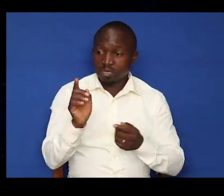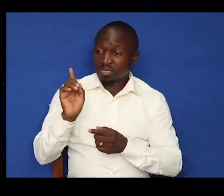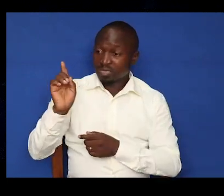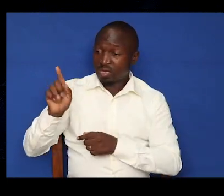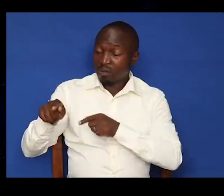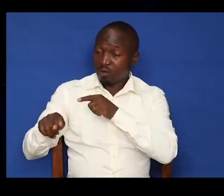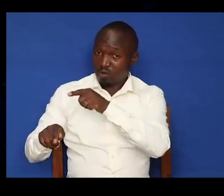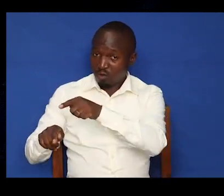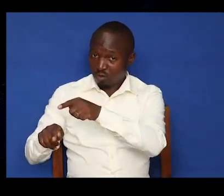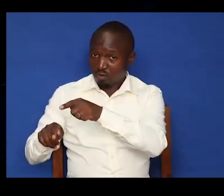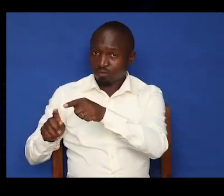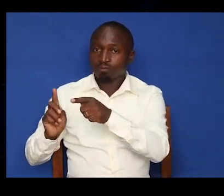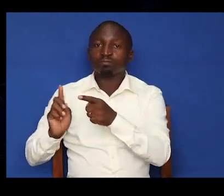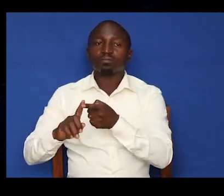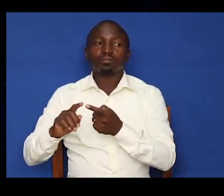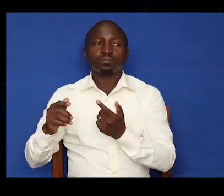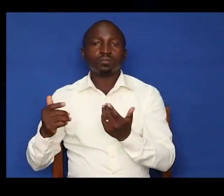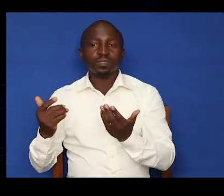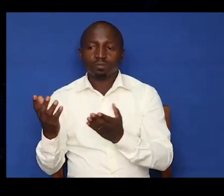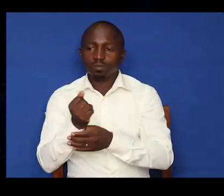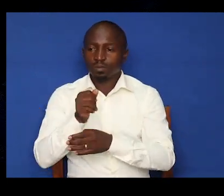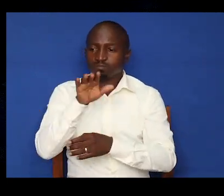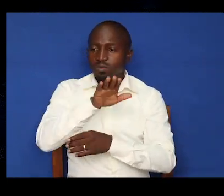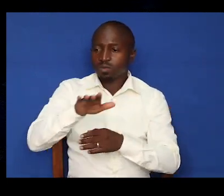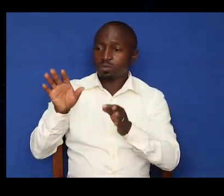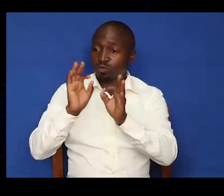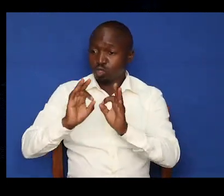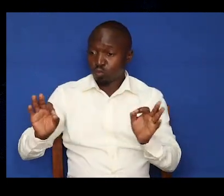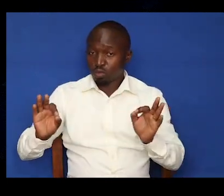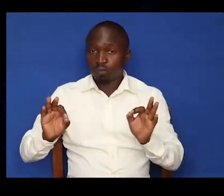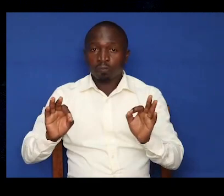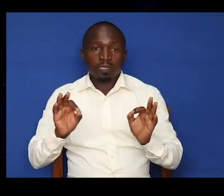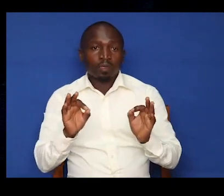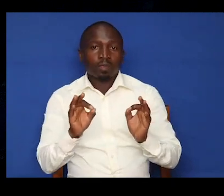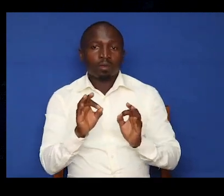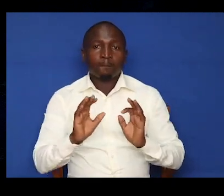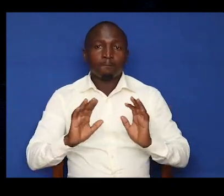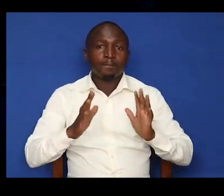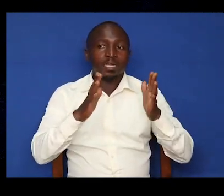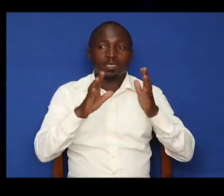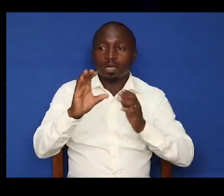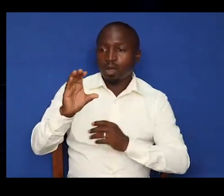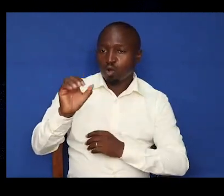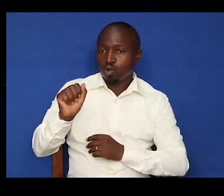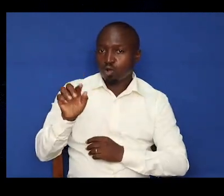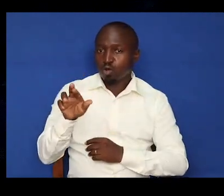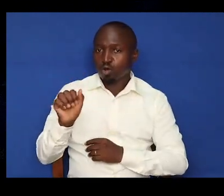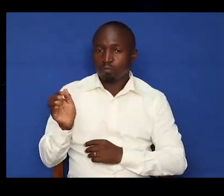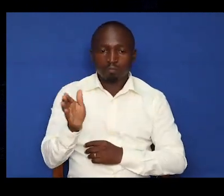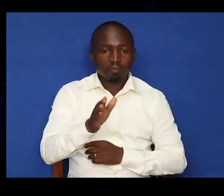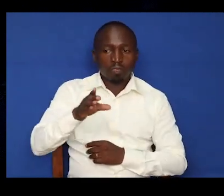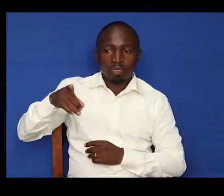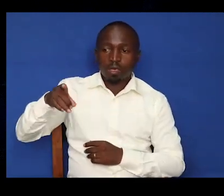ones which have coral reefs subjected to favorable conditions to the life of coral polyps,